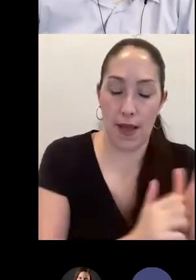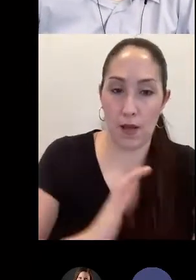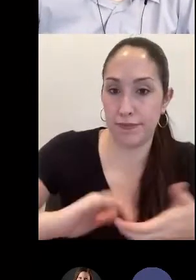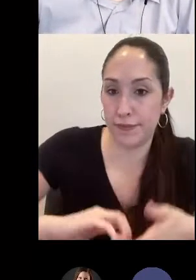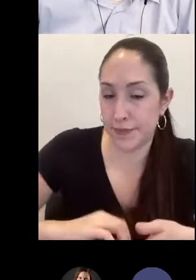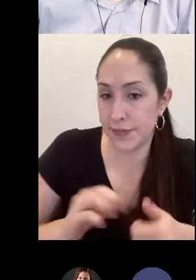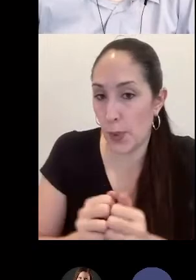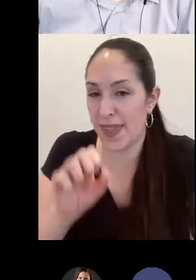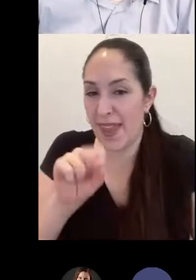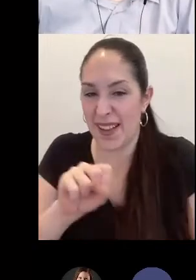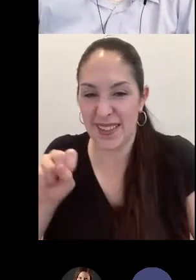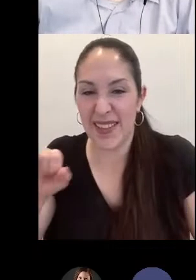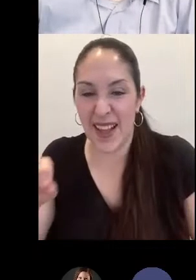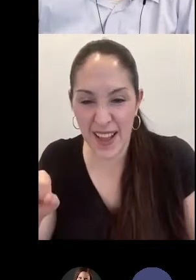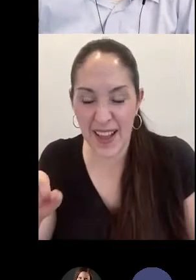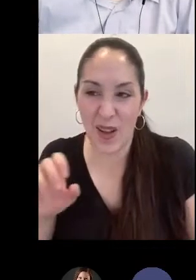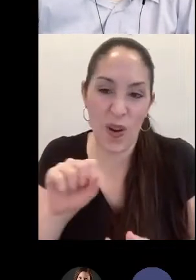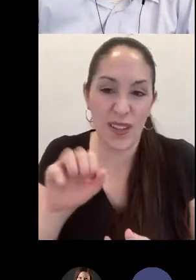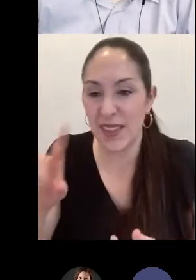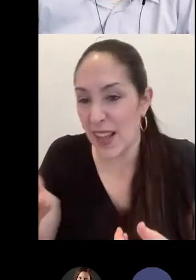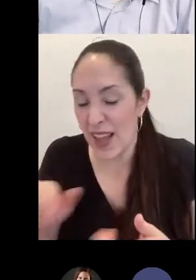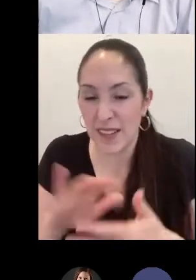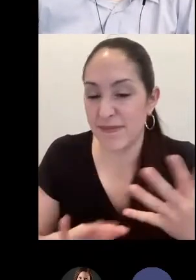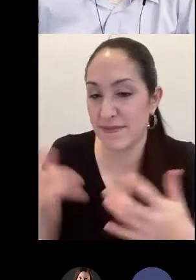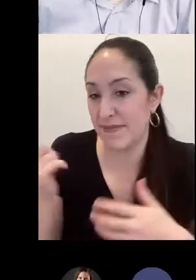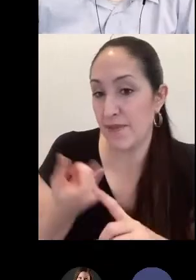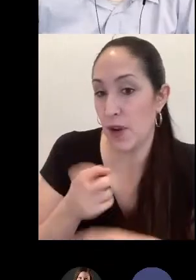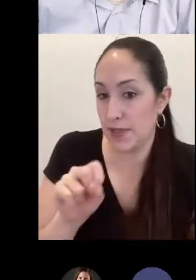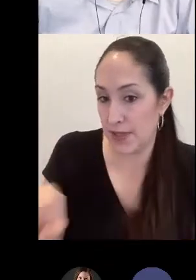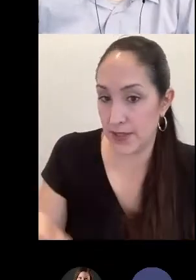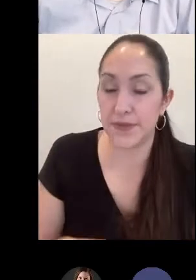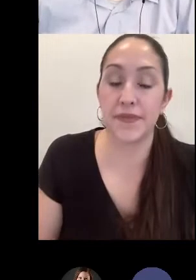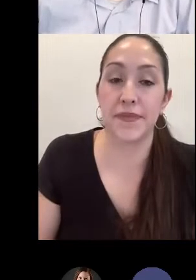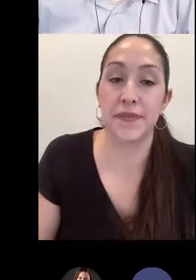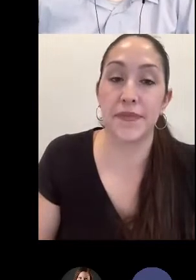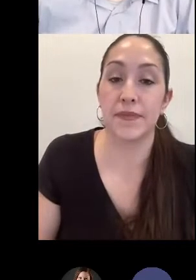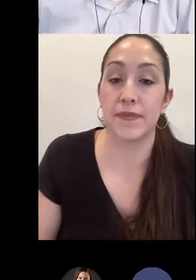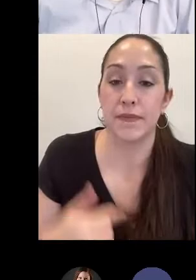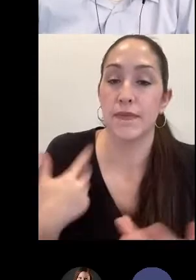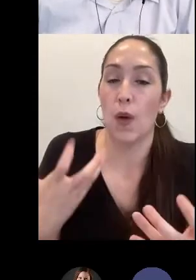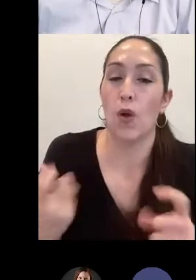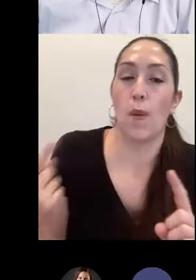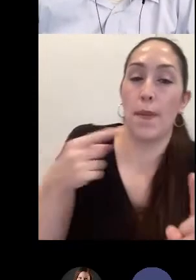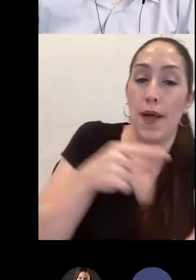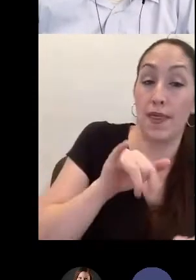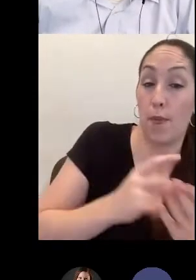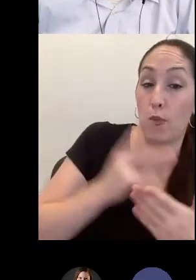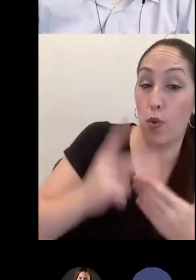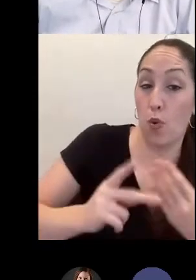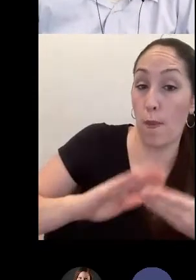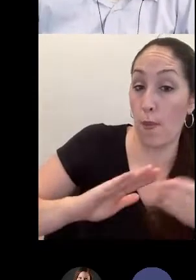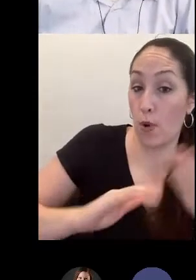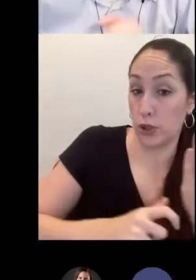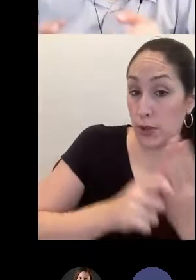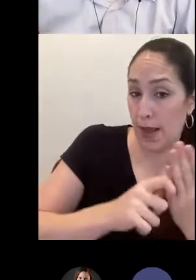I want to just go back and highlight really that program operations manual system. And